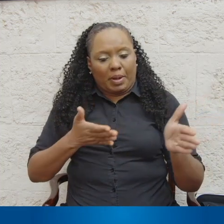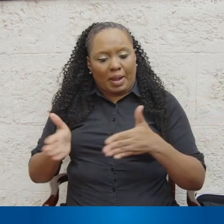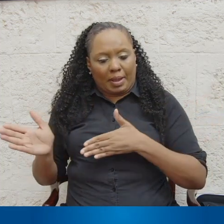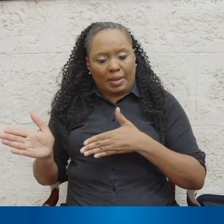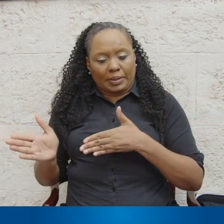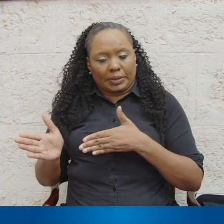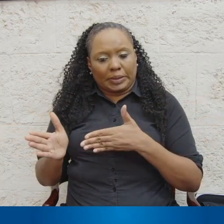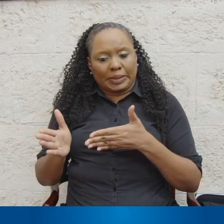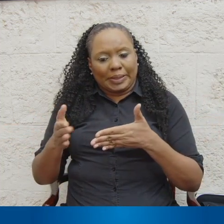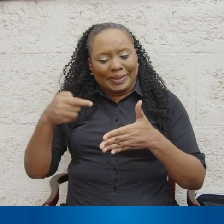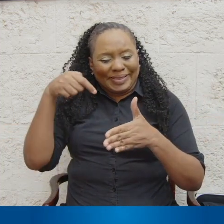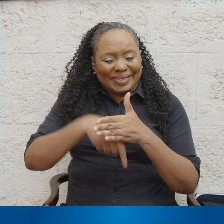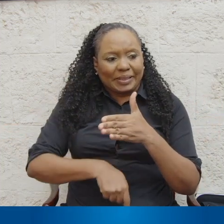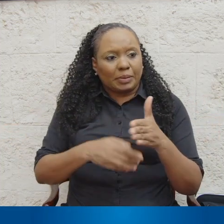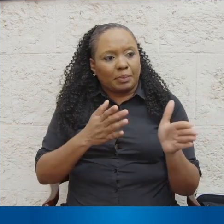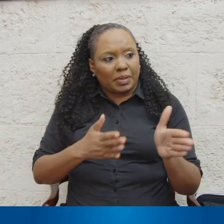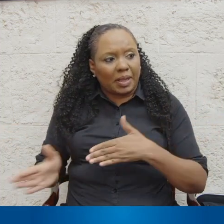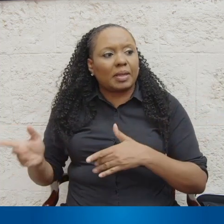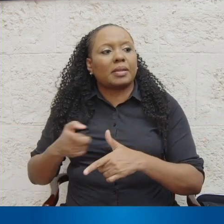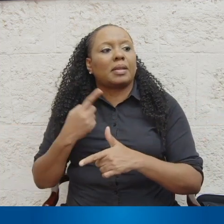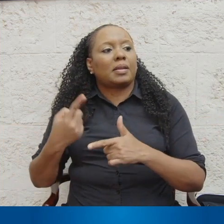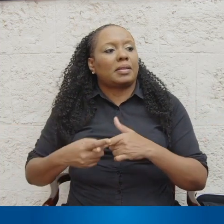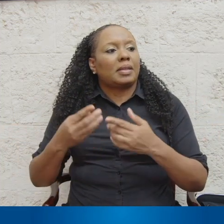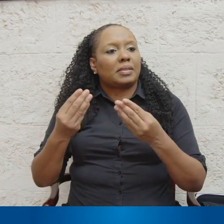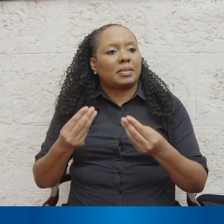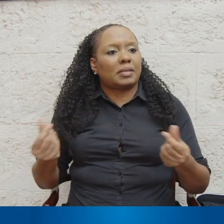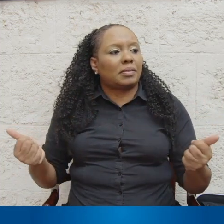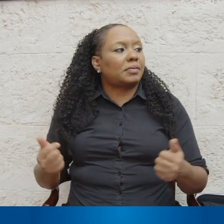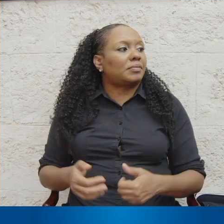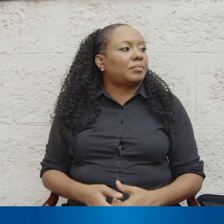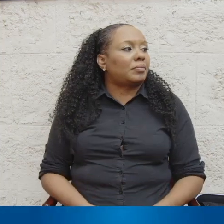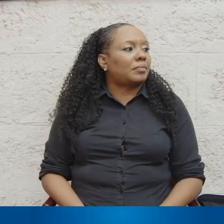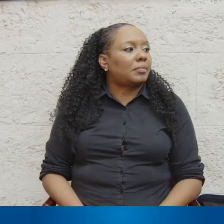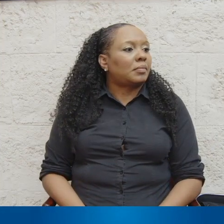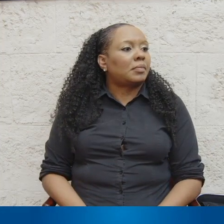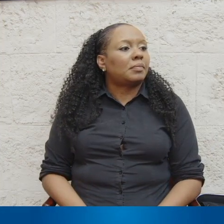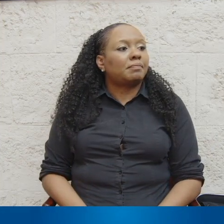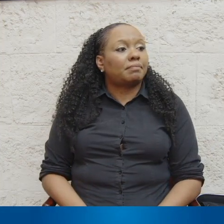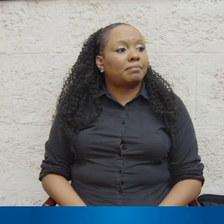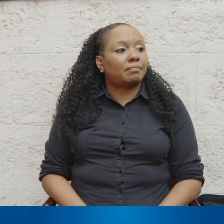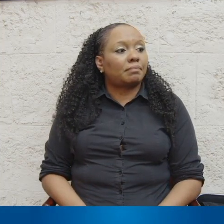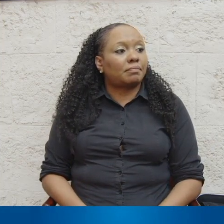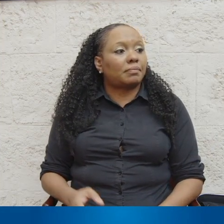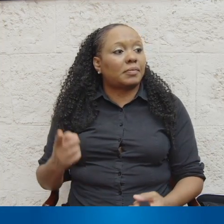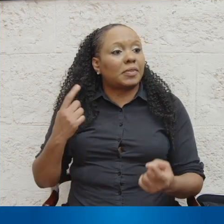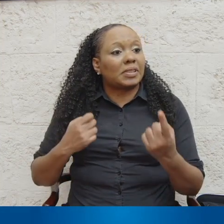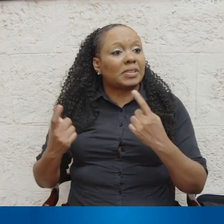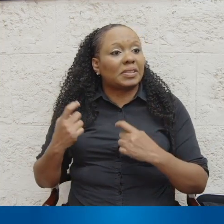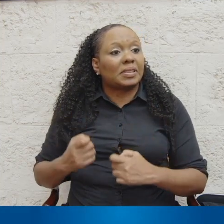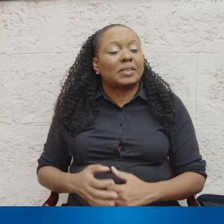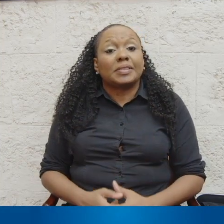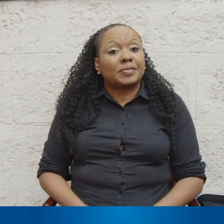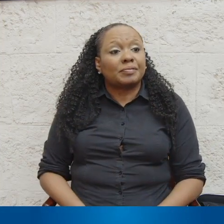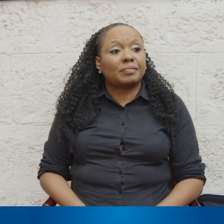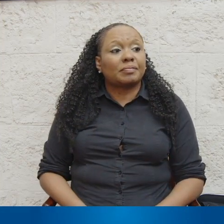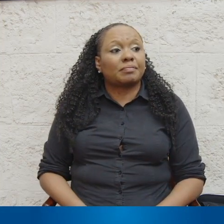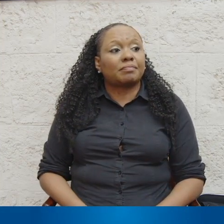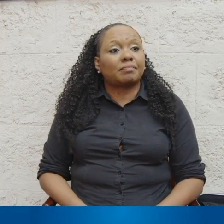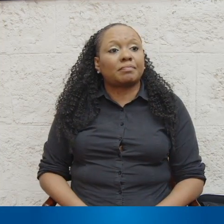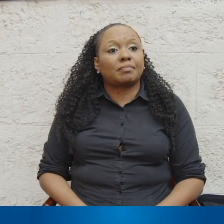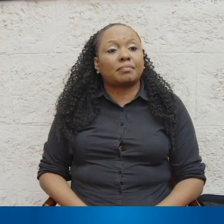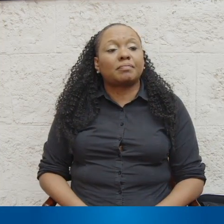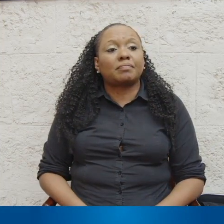proposals together to address the fundamental issues. Thank you. Any further questions? No? Minister